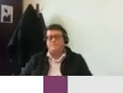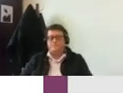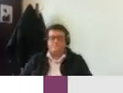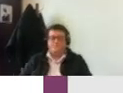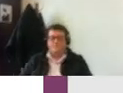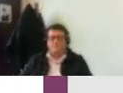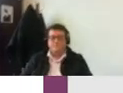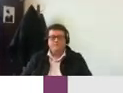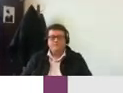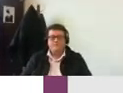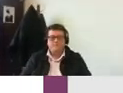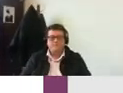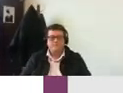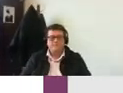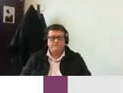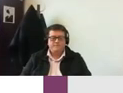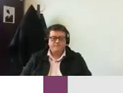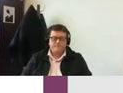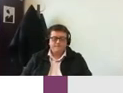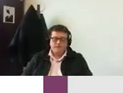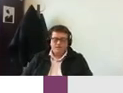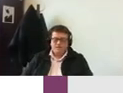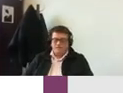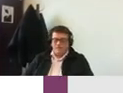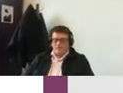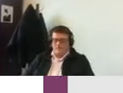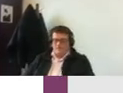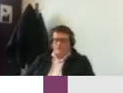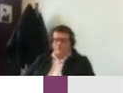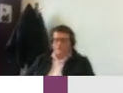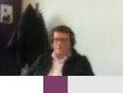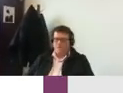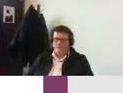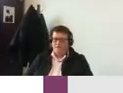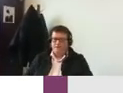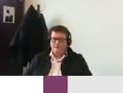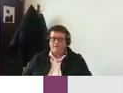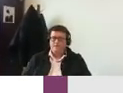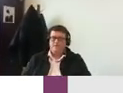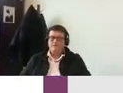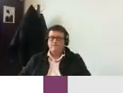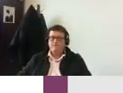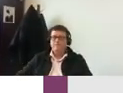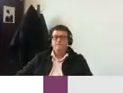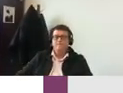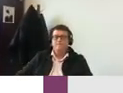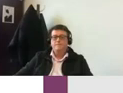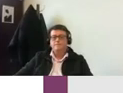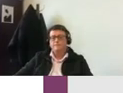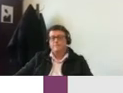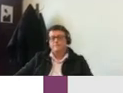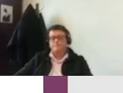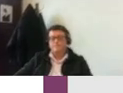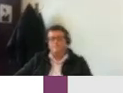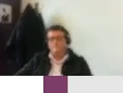of the land and to respect the cultures, ceremonies, and traditions of all who call it home. As we open our